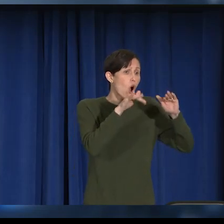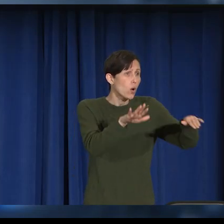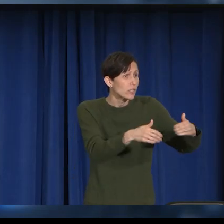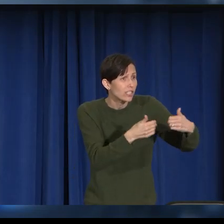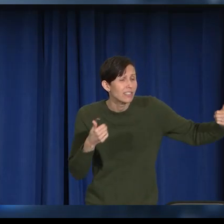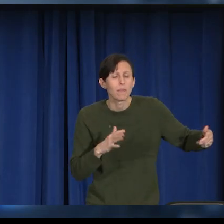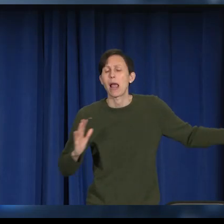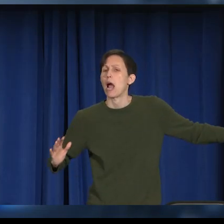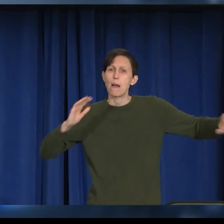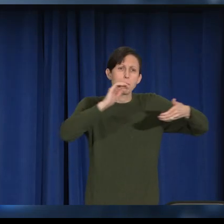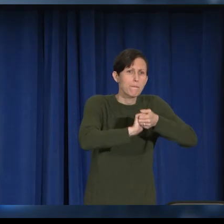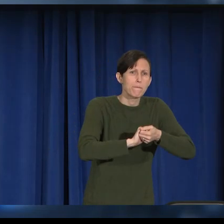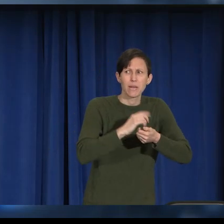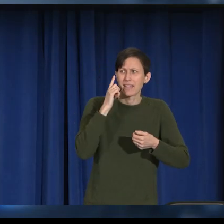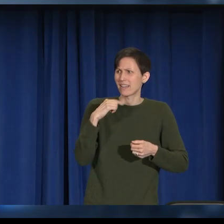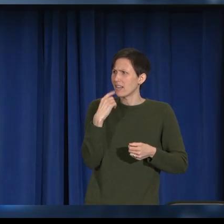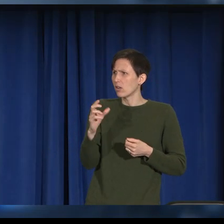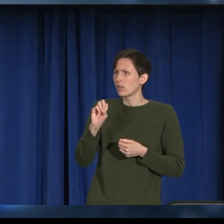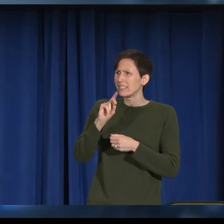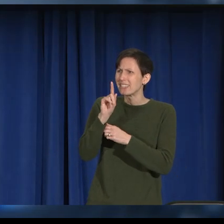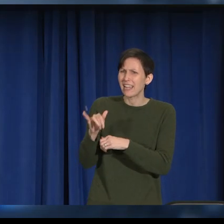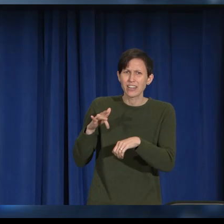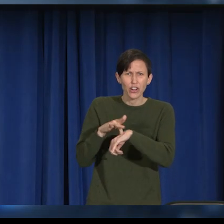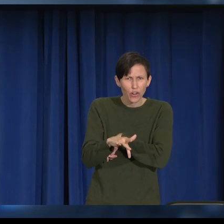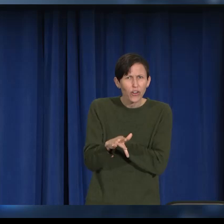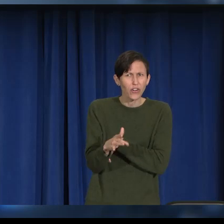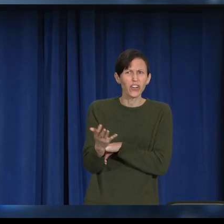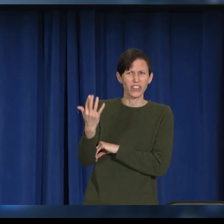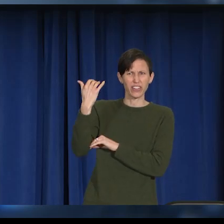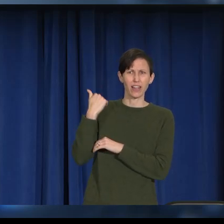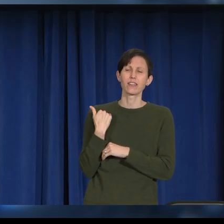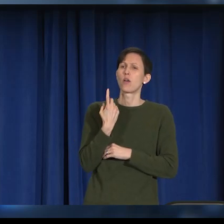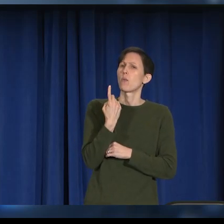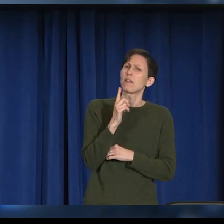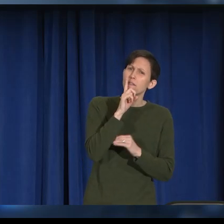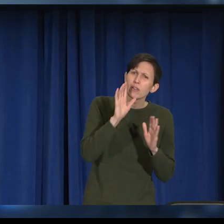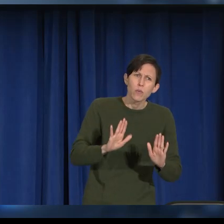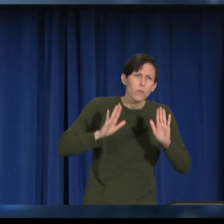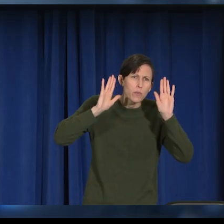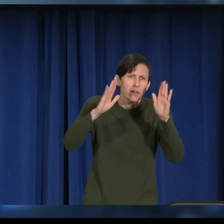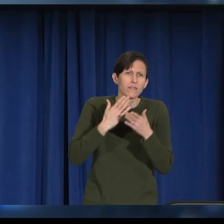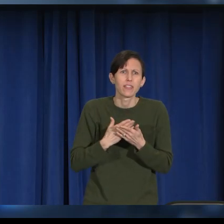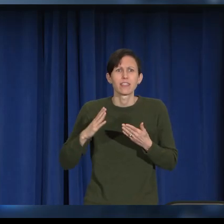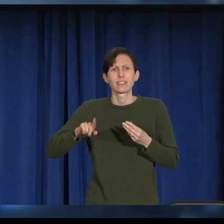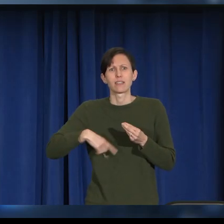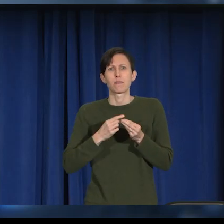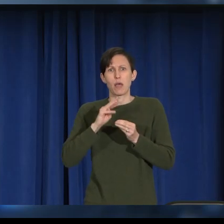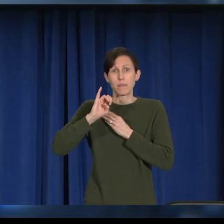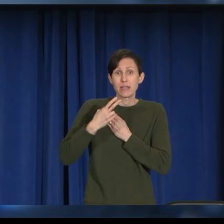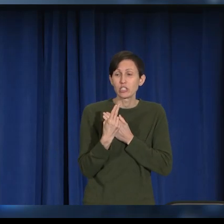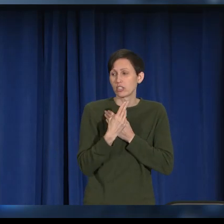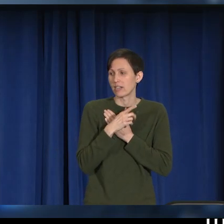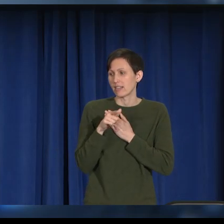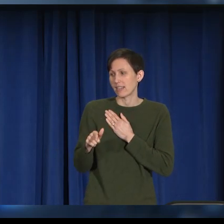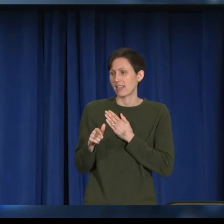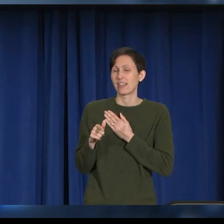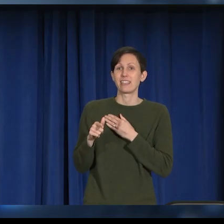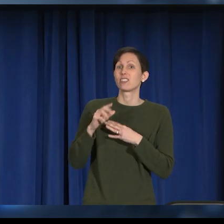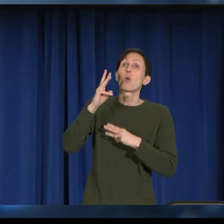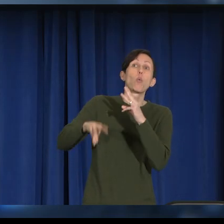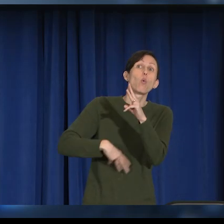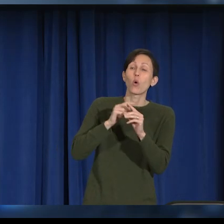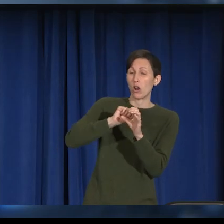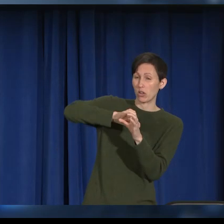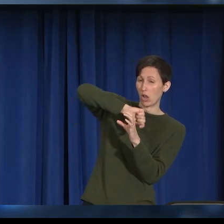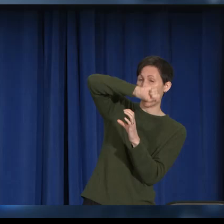think I said to Sandy early on, one of the really, really wonderful things about Michigan, and it's a long way away, is